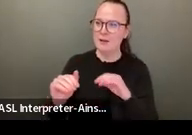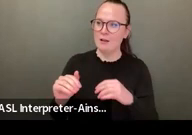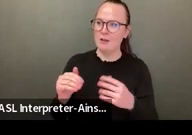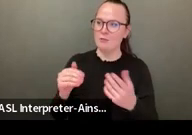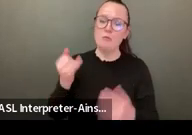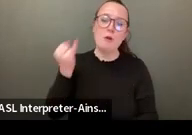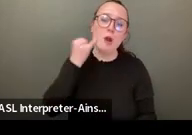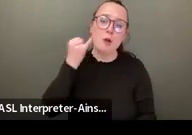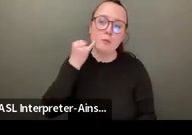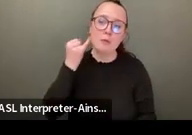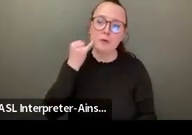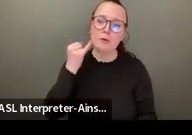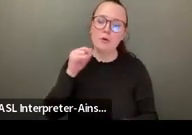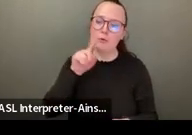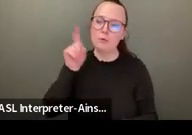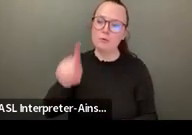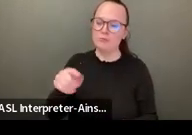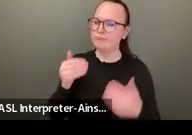feedback.